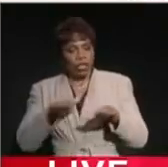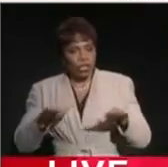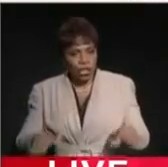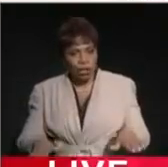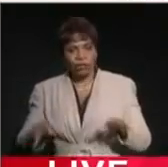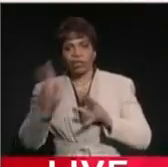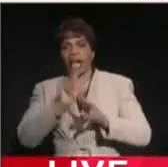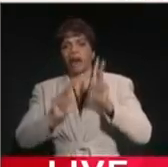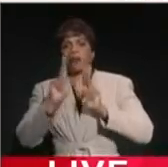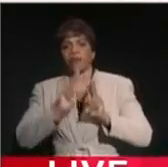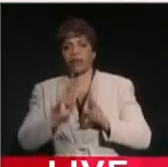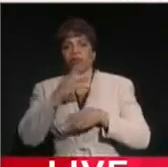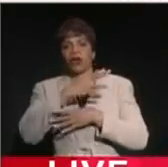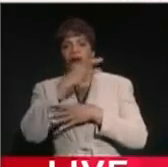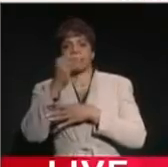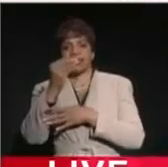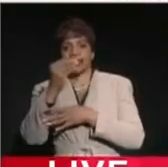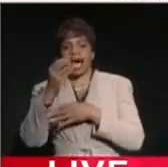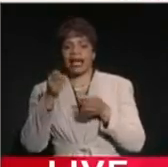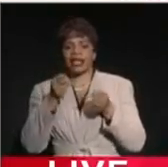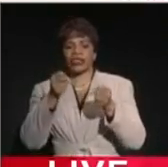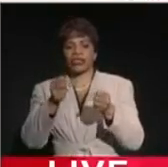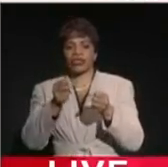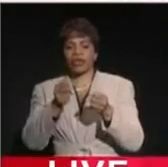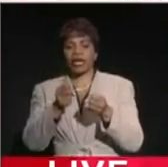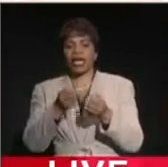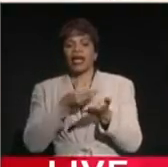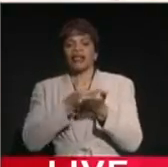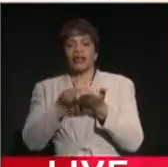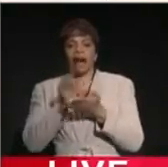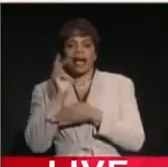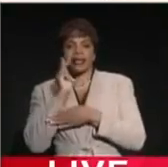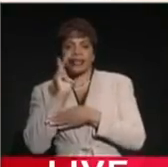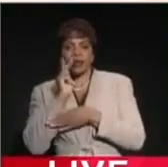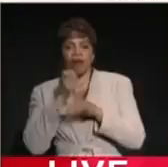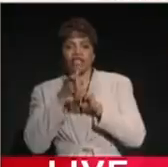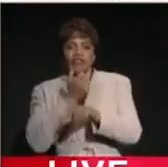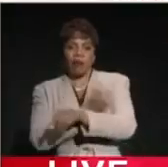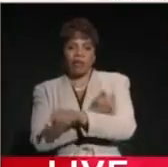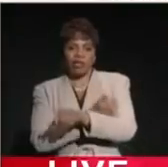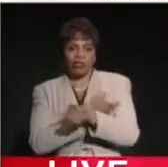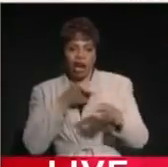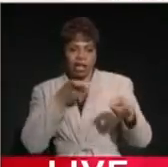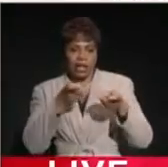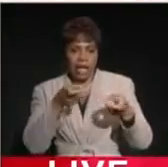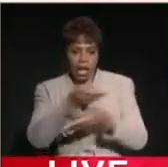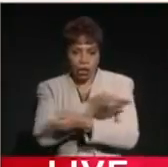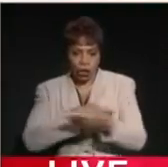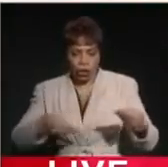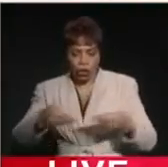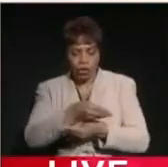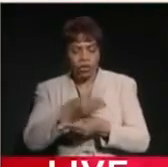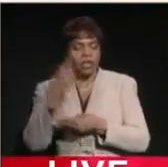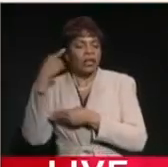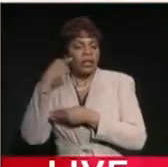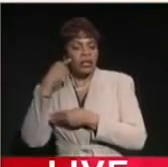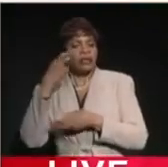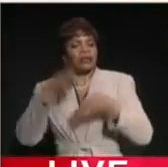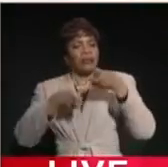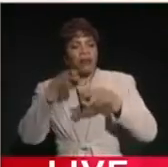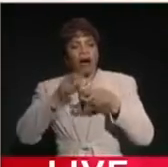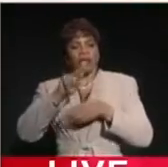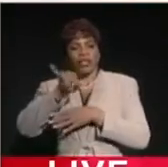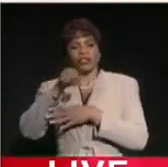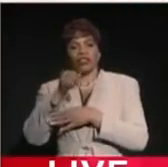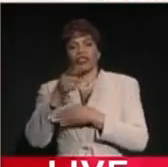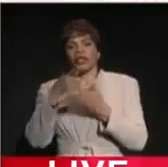to walk down the street and buy a pack of cigarettes and be drug dealers. I think it's a problem for the state of New Jersey. I think it sends a very large message for